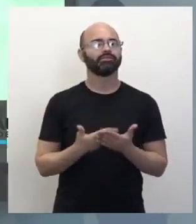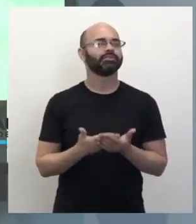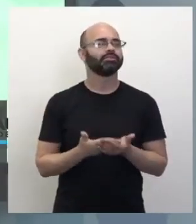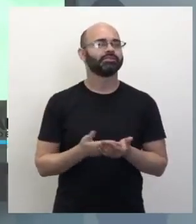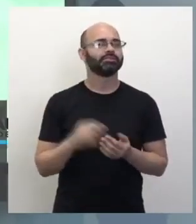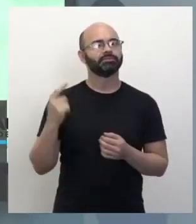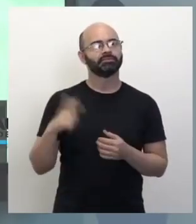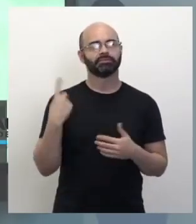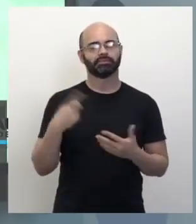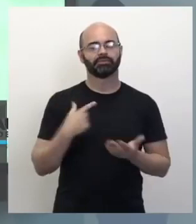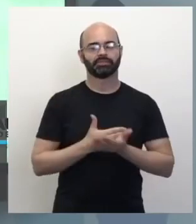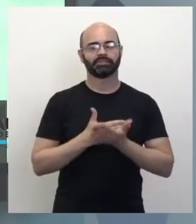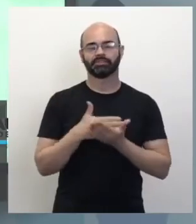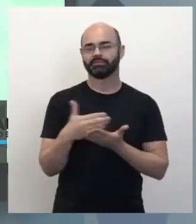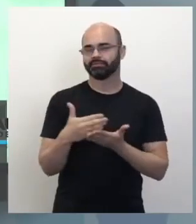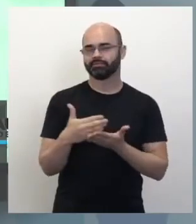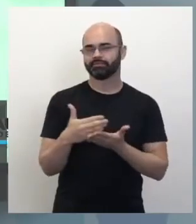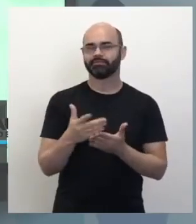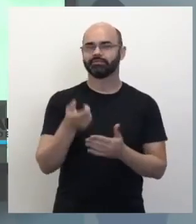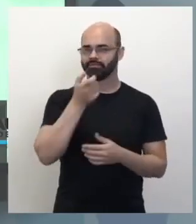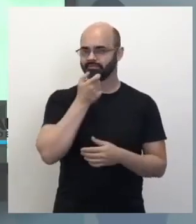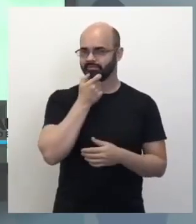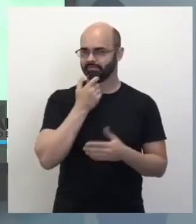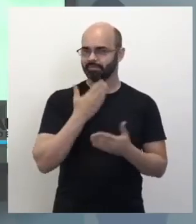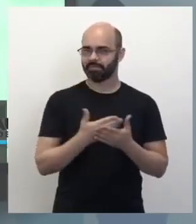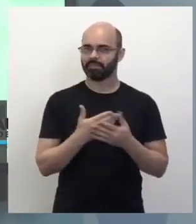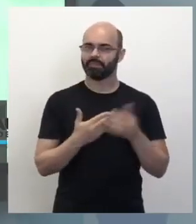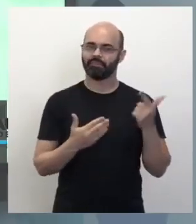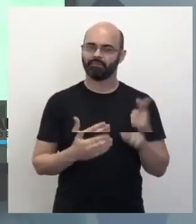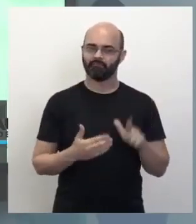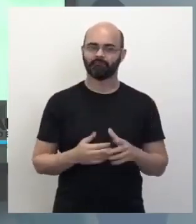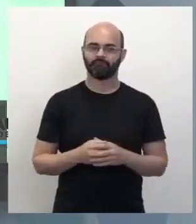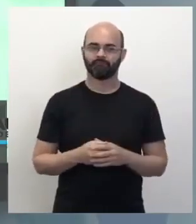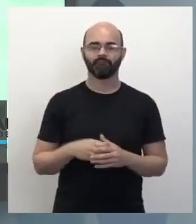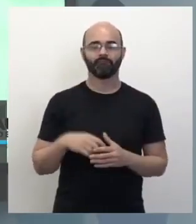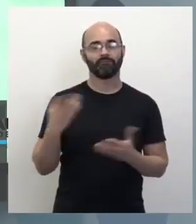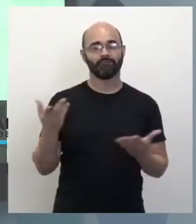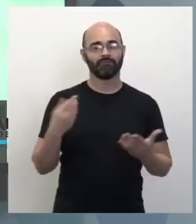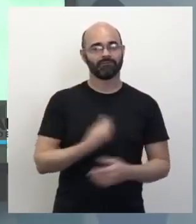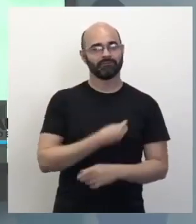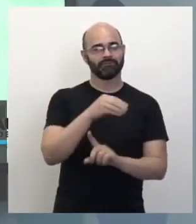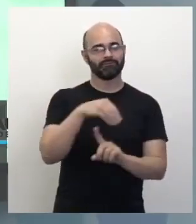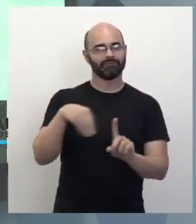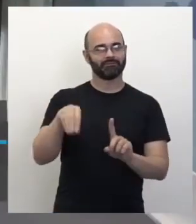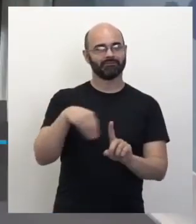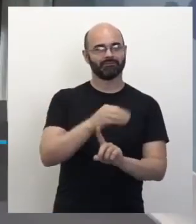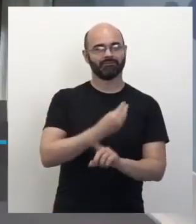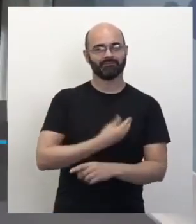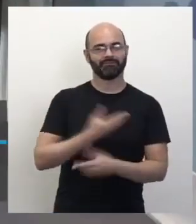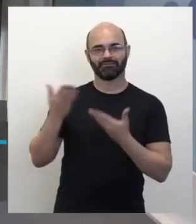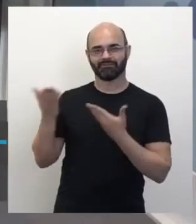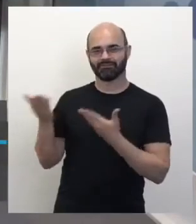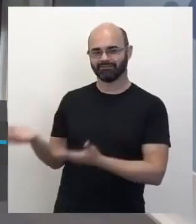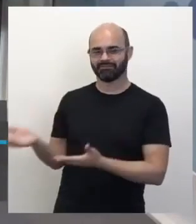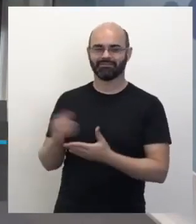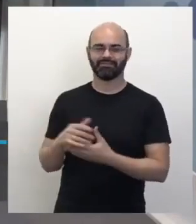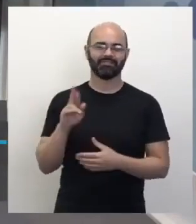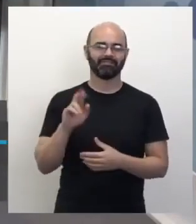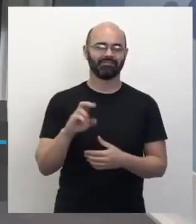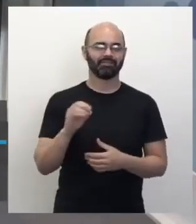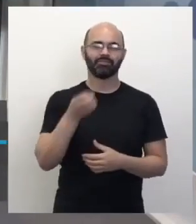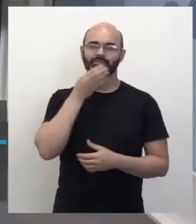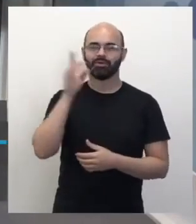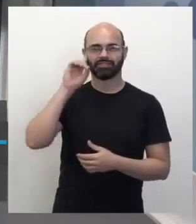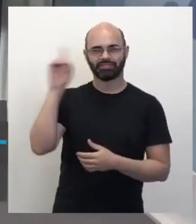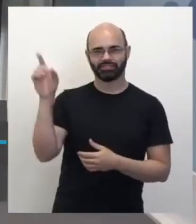começar mais uma aula de inglês. And we have here a moderator, Mr. Franco. Good morning, João.